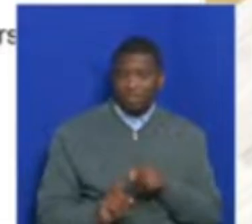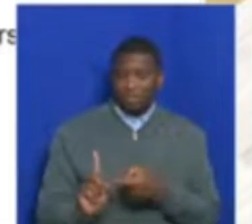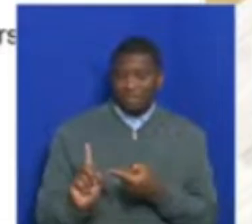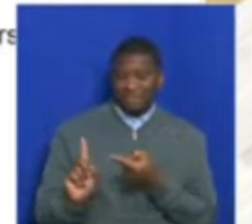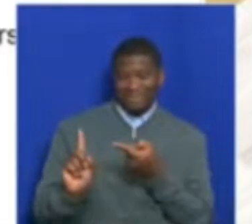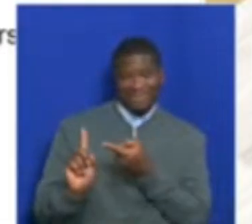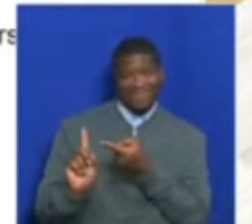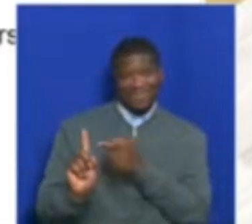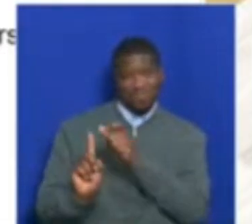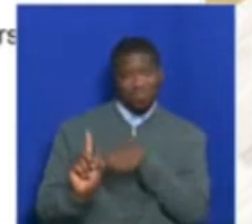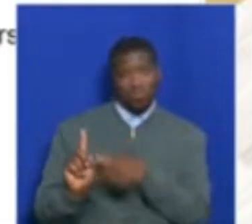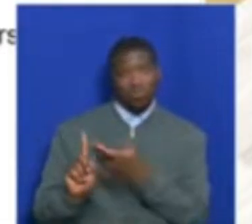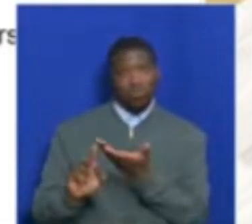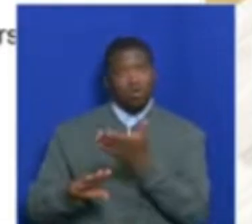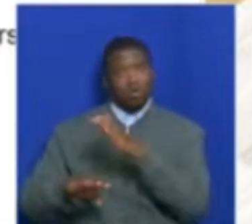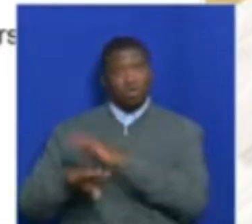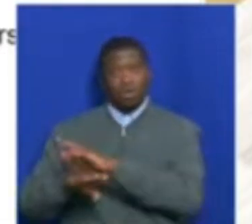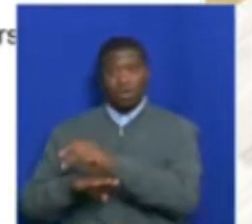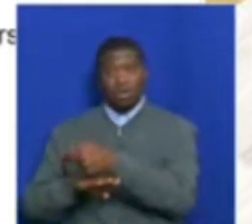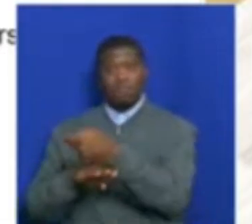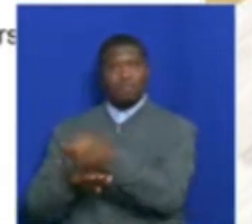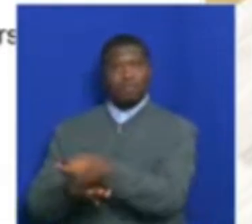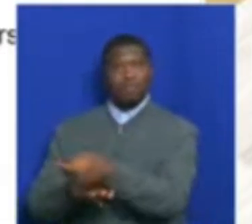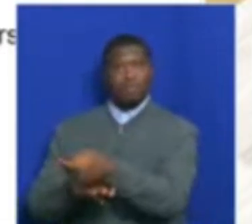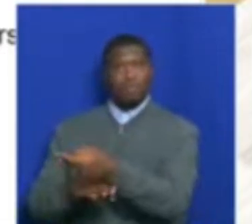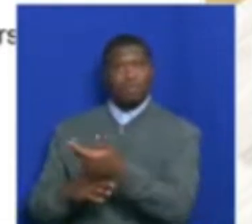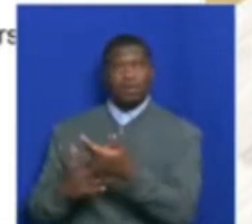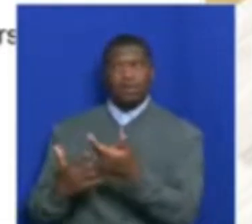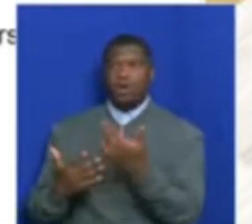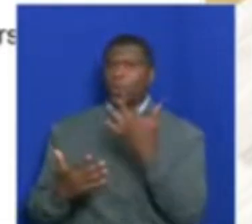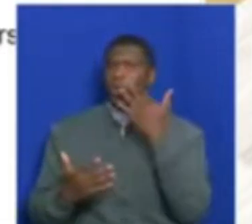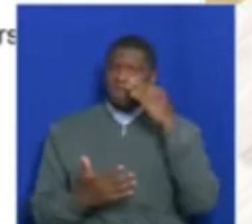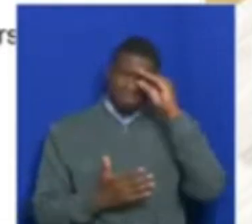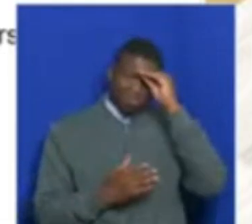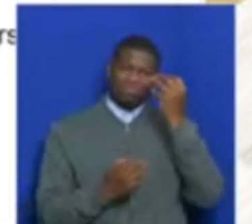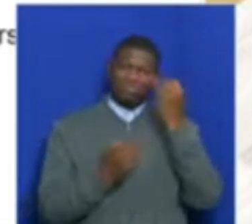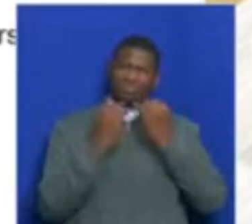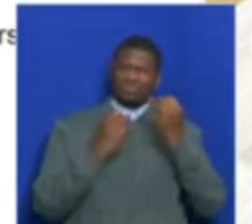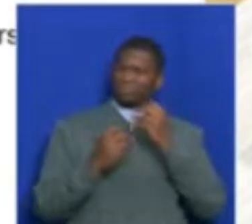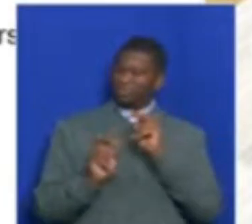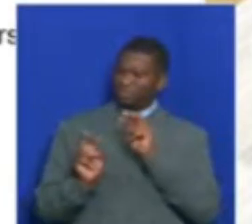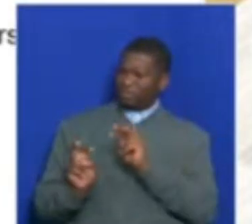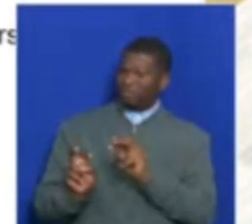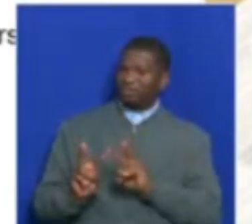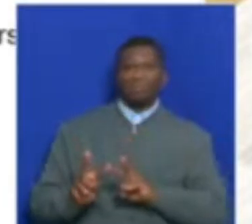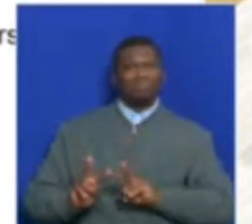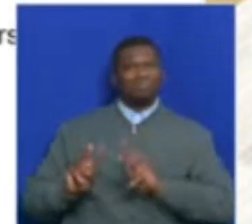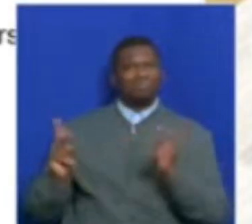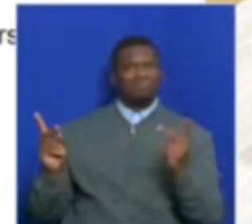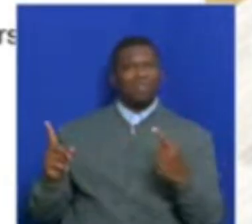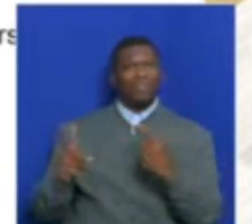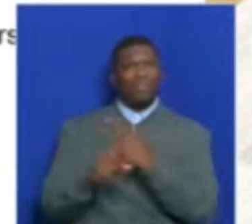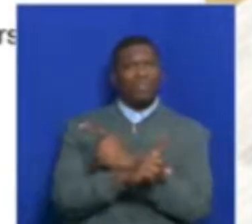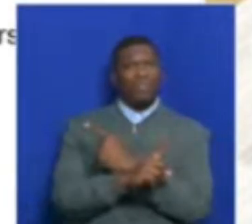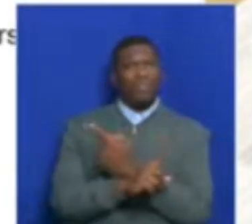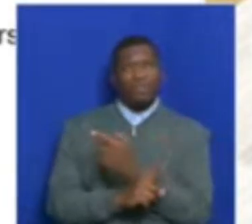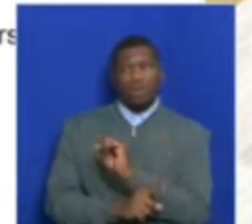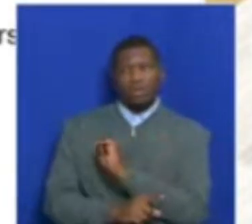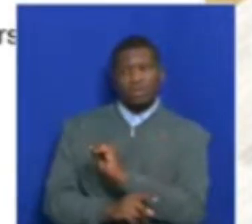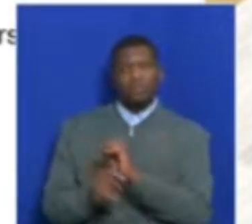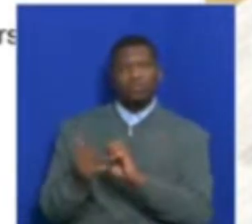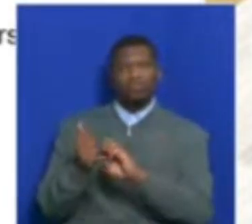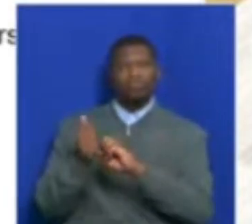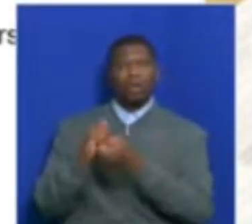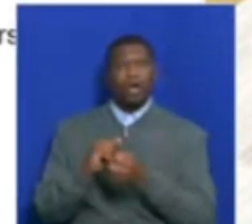crime contradicts the version of the members of the task team in relation to his attempt to draw a firearm